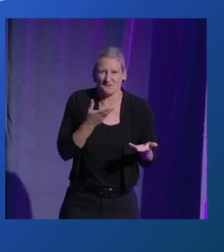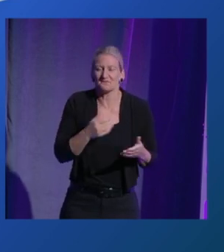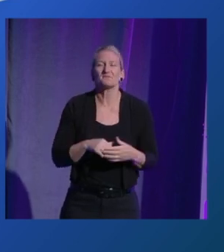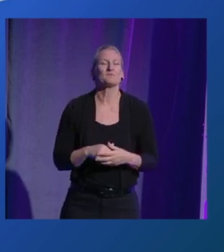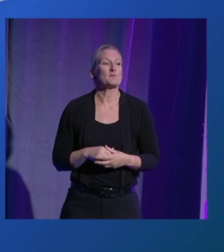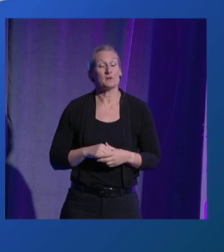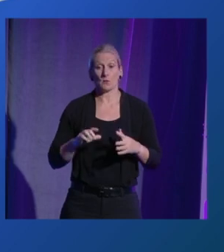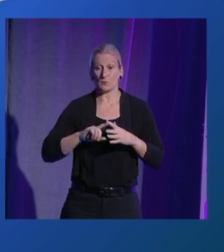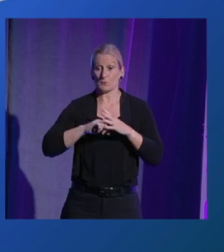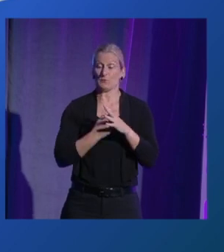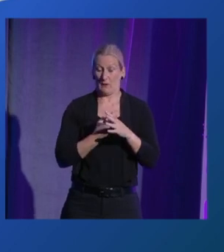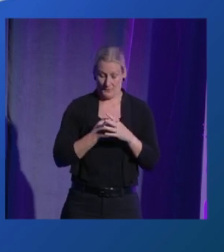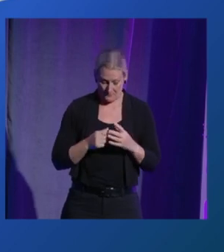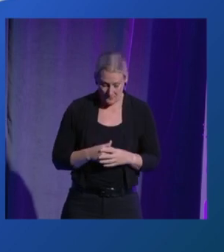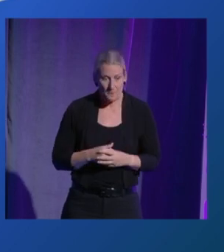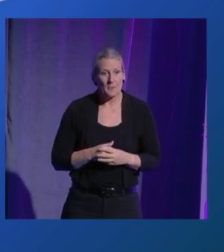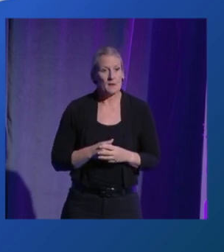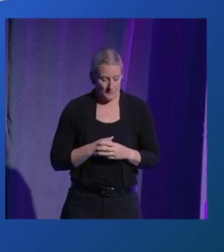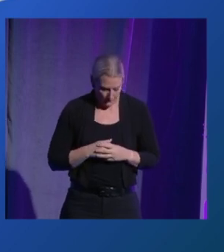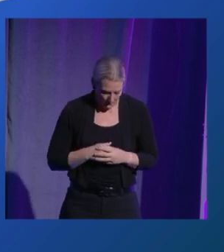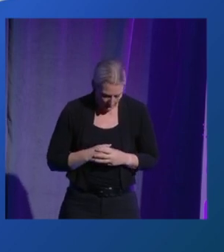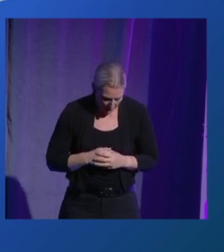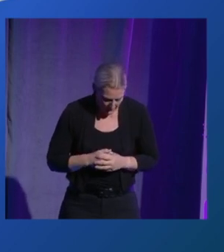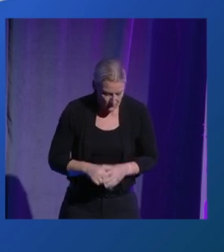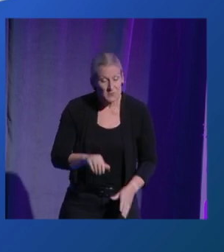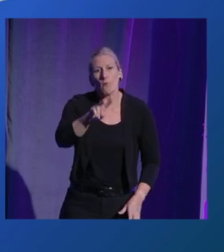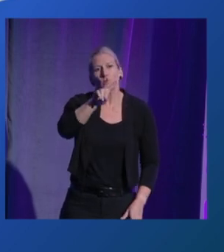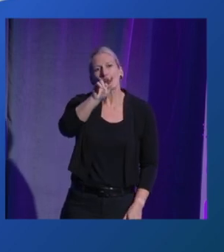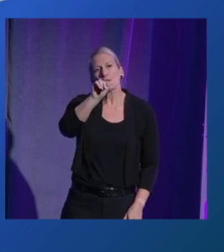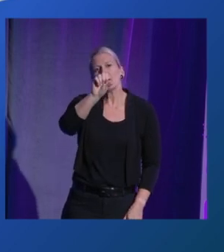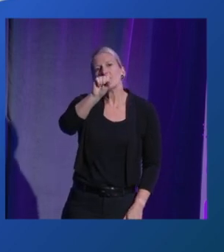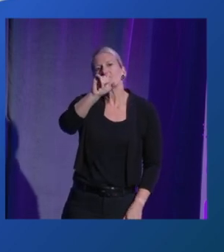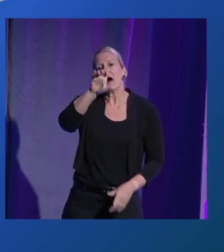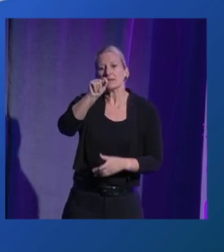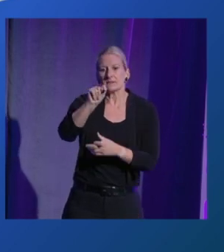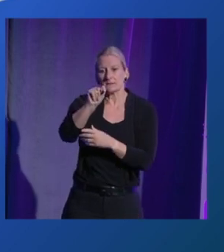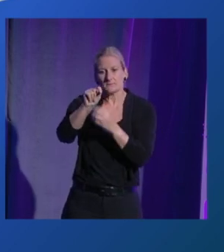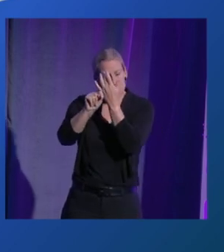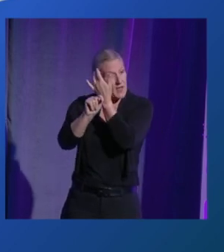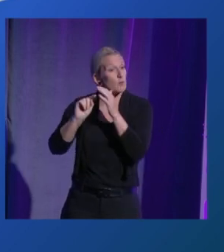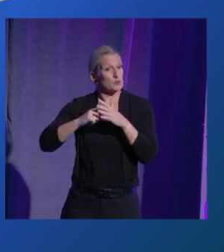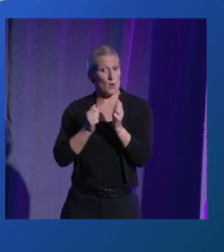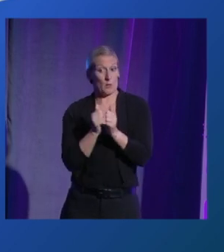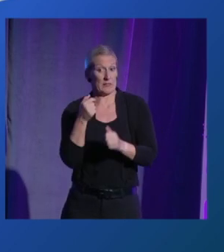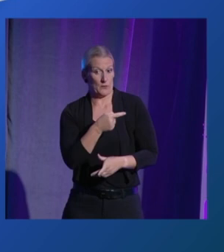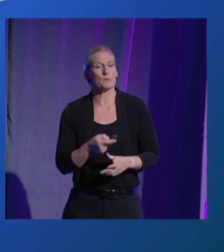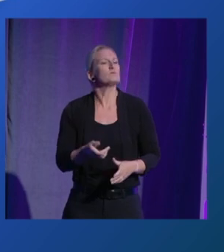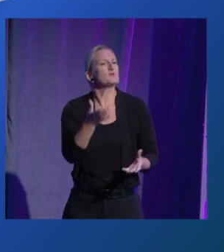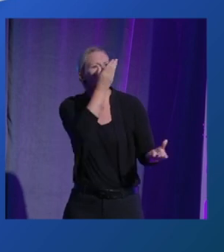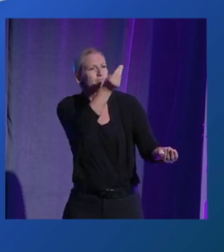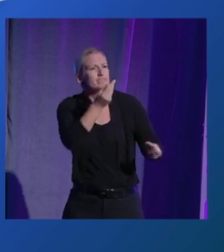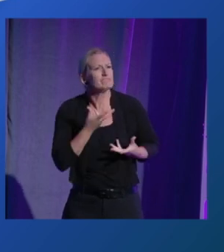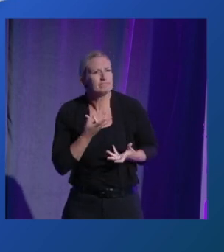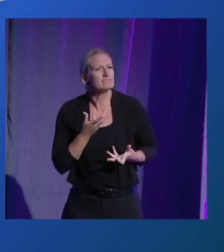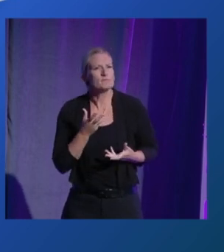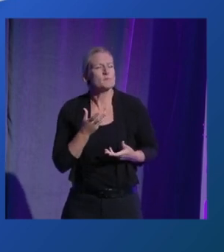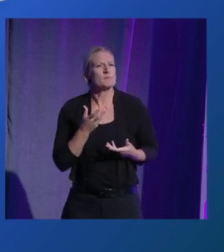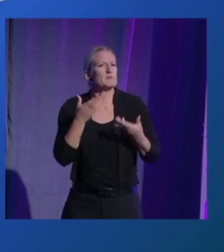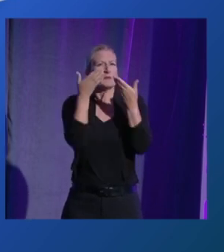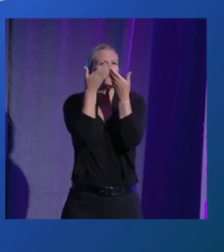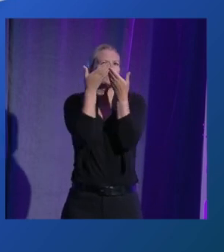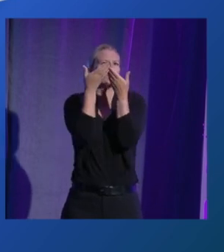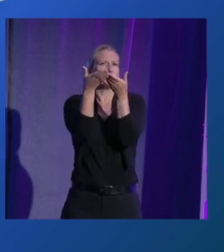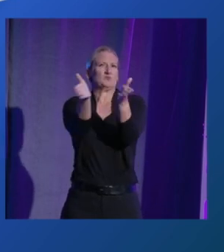and and I will I guess direct this to you vaset because you kind of started talking about this in your introduction tell us just in a broad